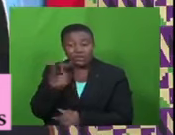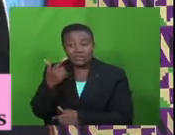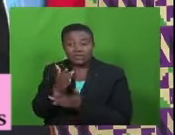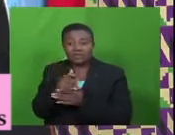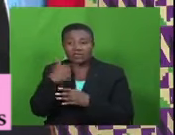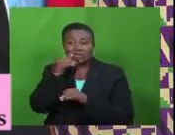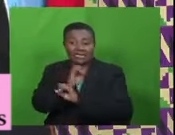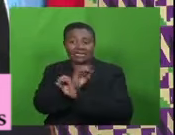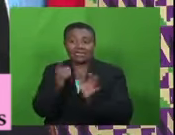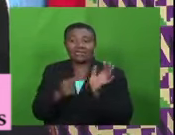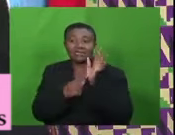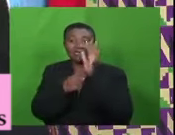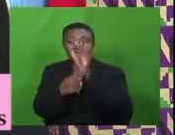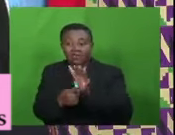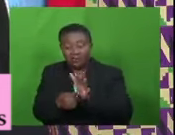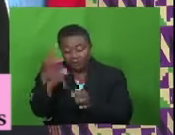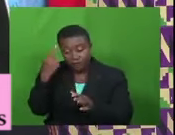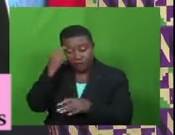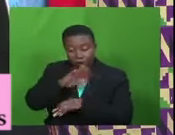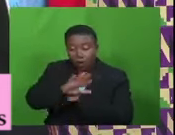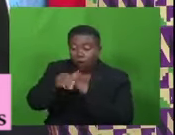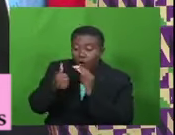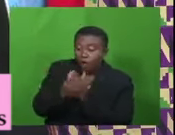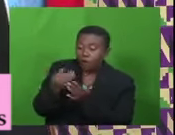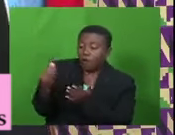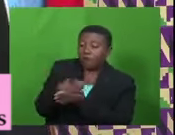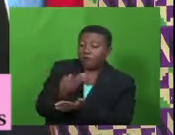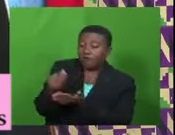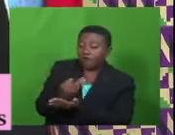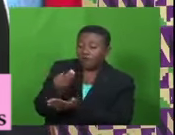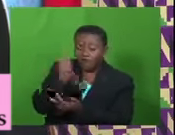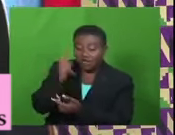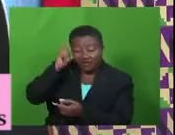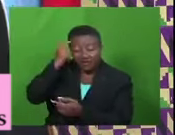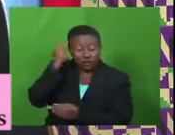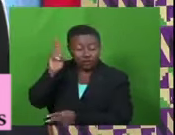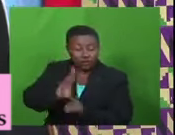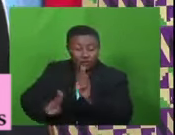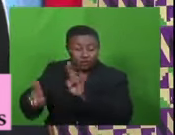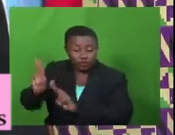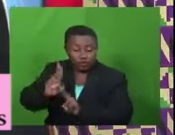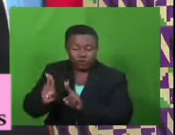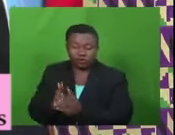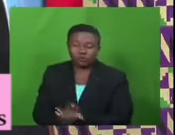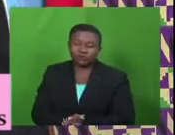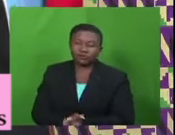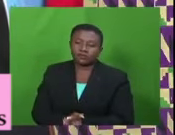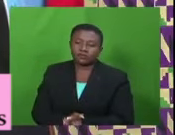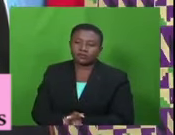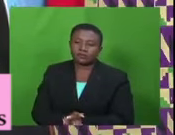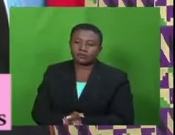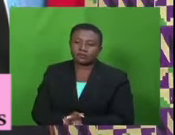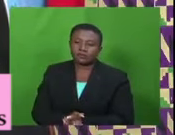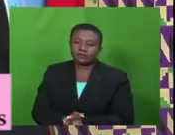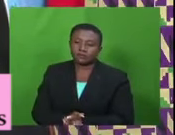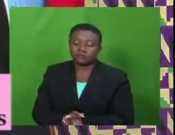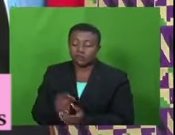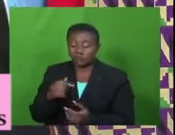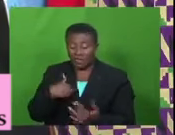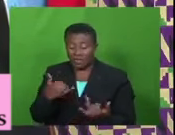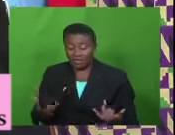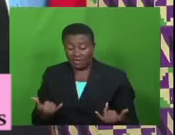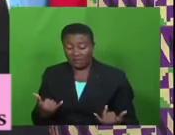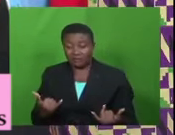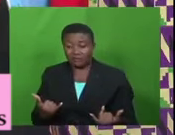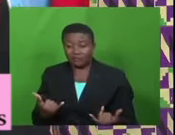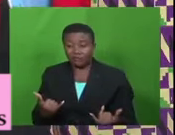show for all the funds that have been at my government's disposal. Mr. Speaker, I would like at this stage